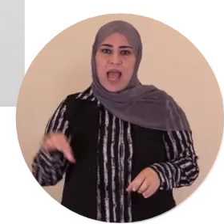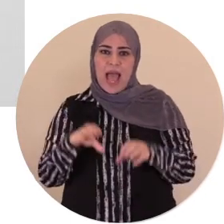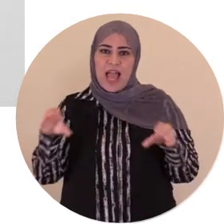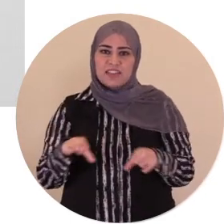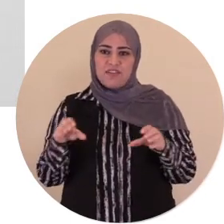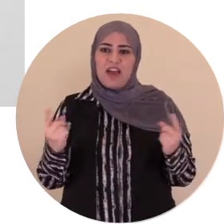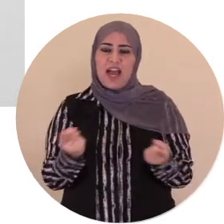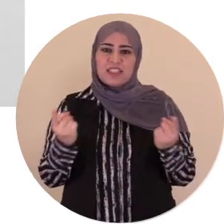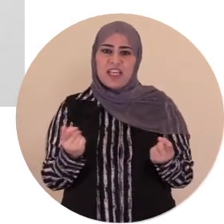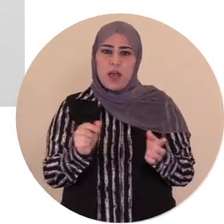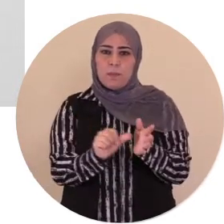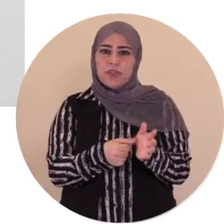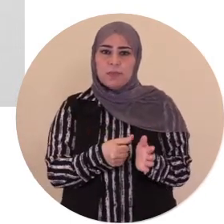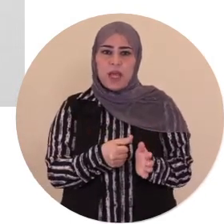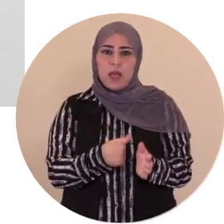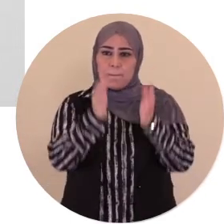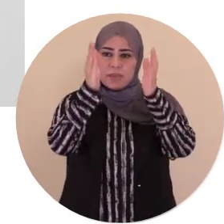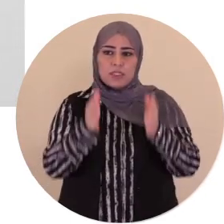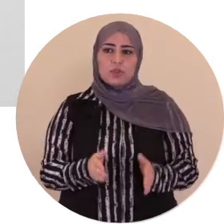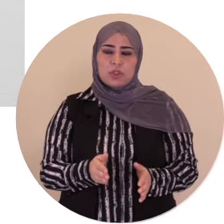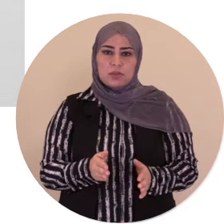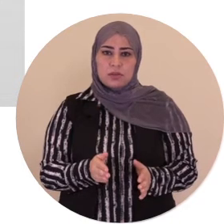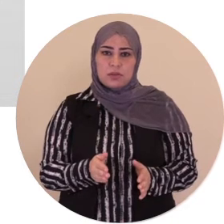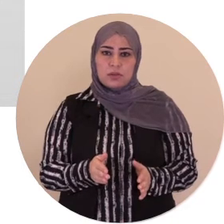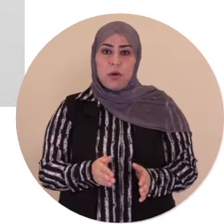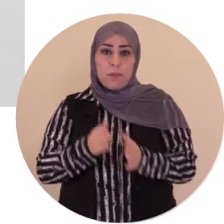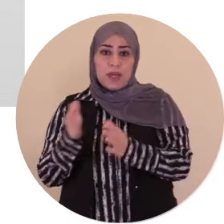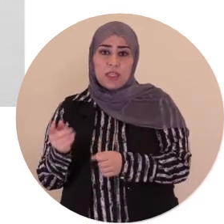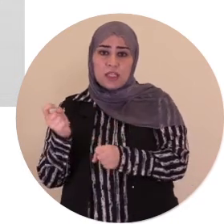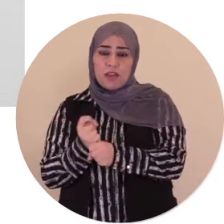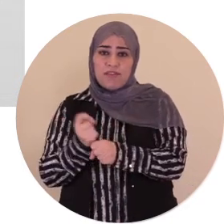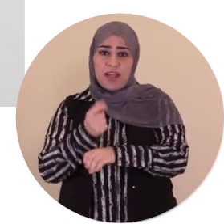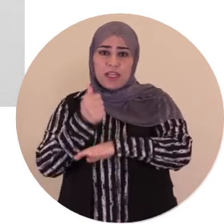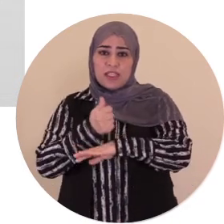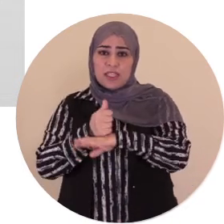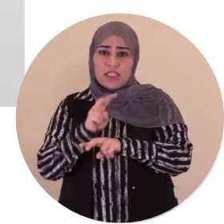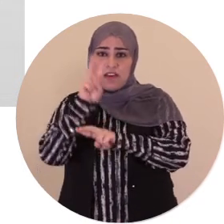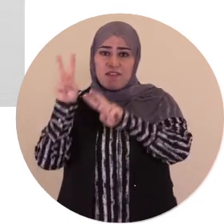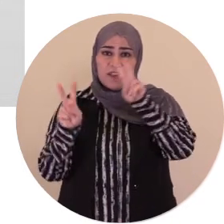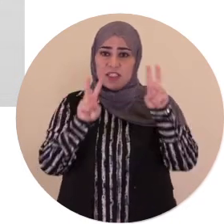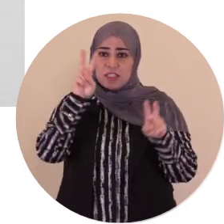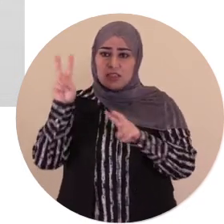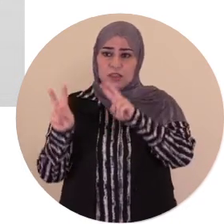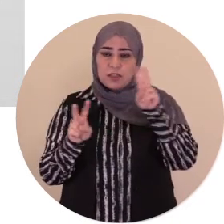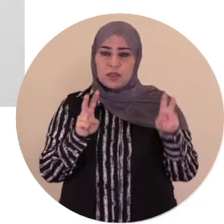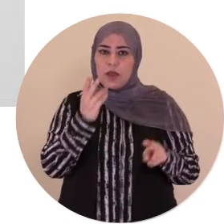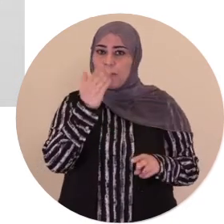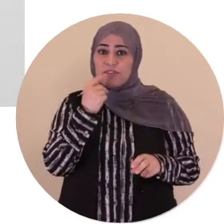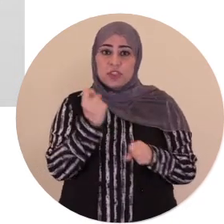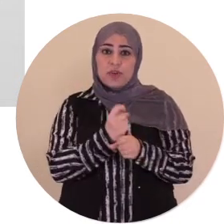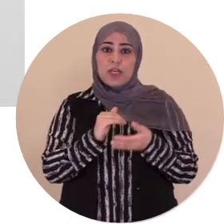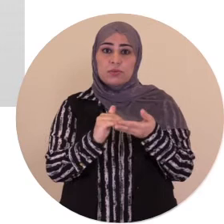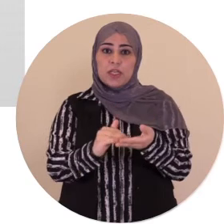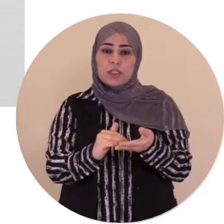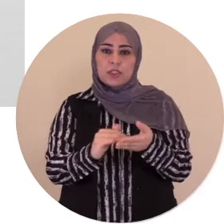with? Is, are, was, or were. How do we choose it? We choose it based on the object. Maryam is the